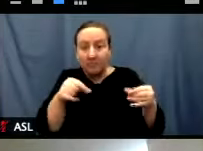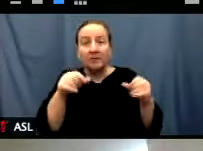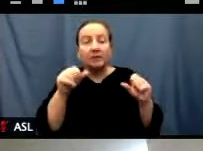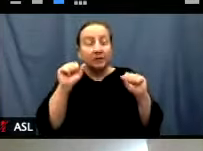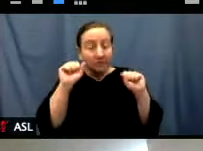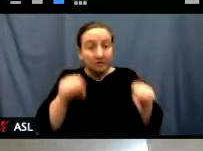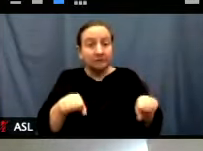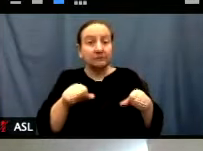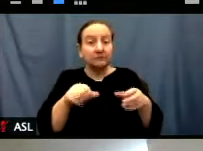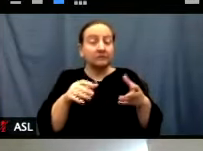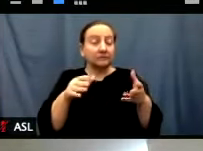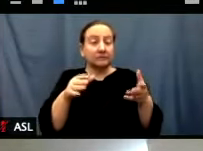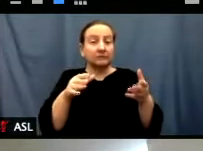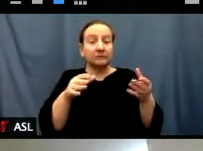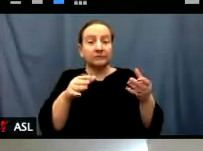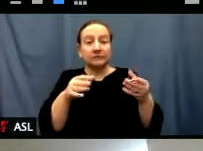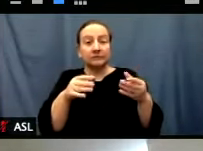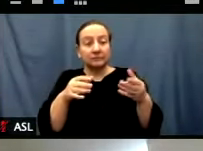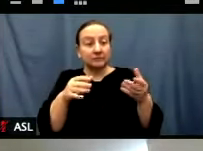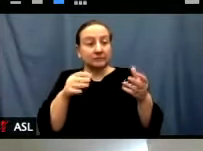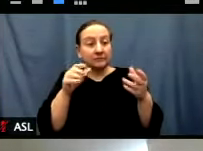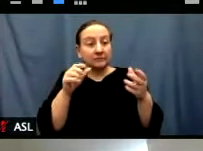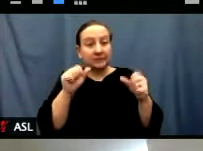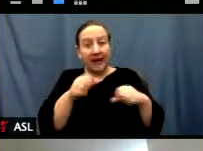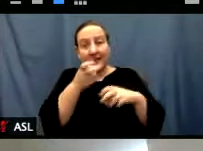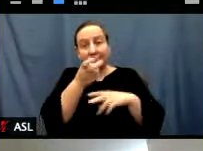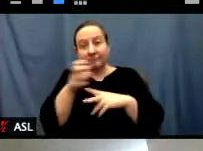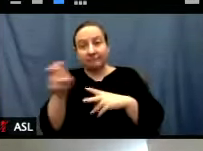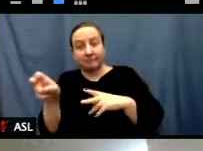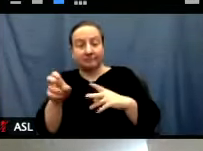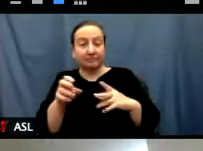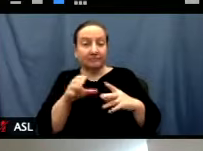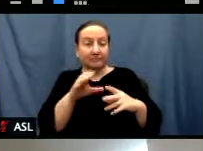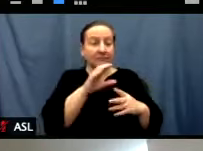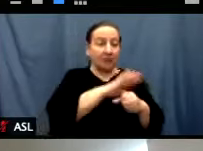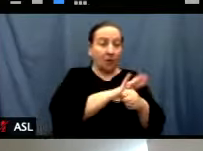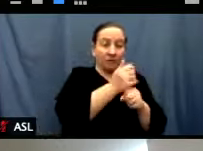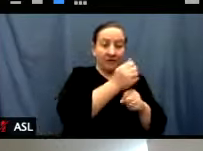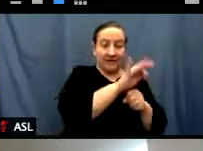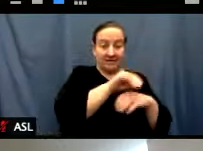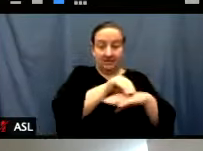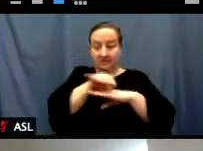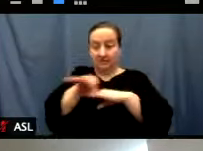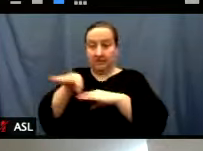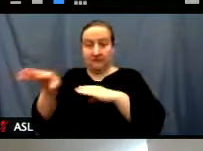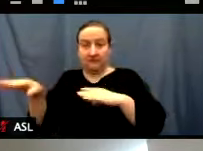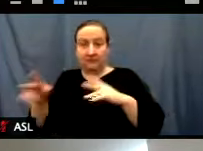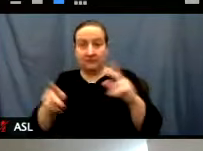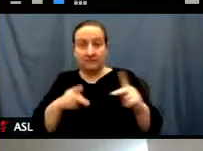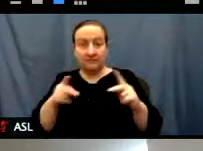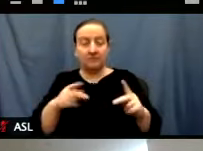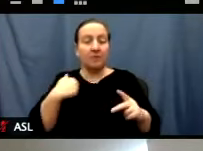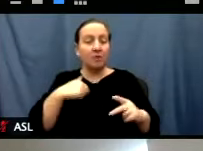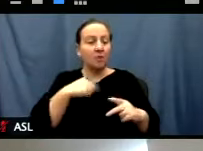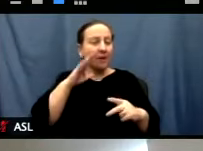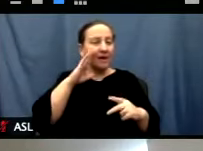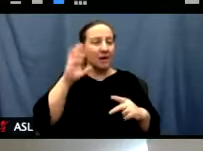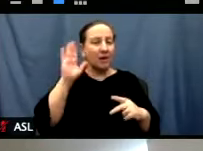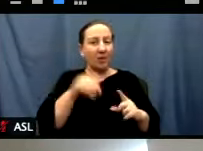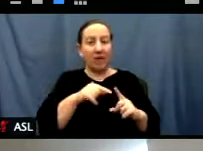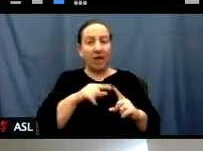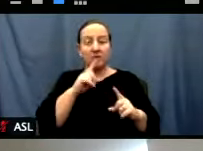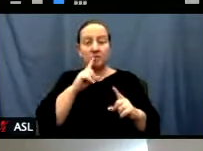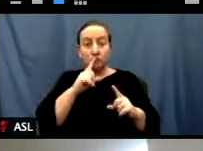that COVID-19 can be transmitted from person to person, but we know in general that really being in